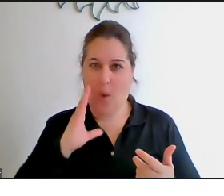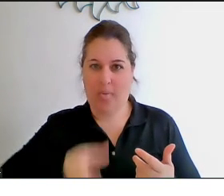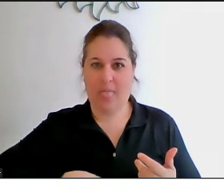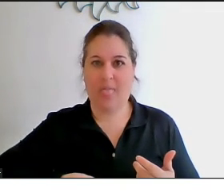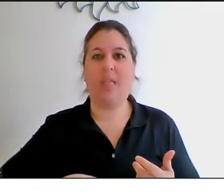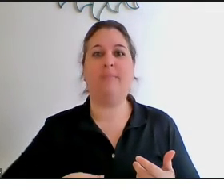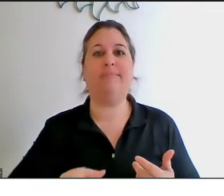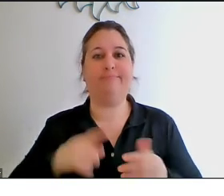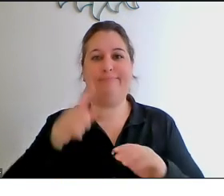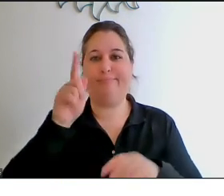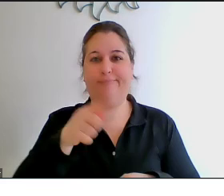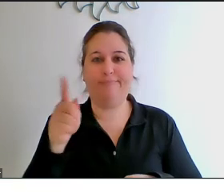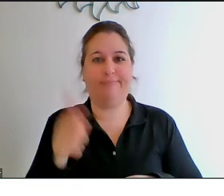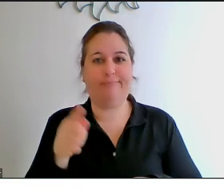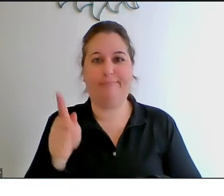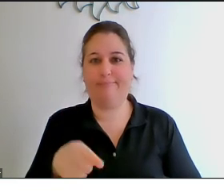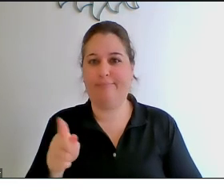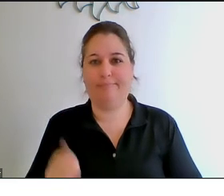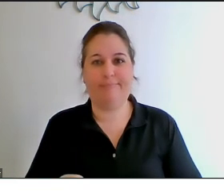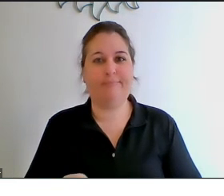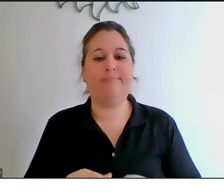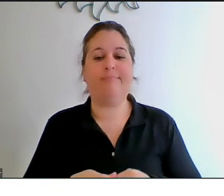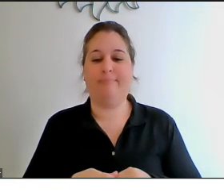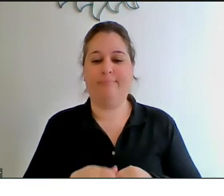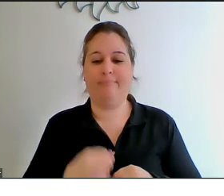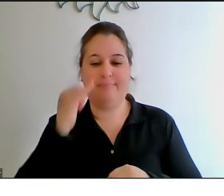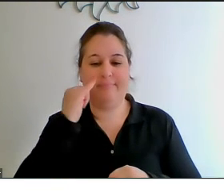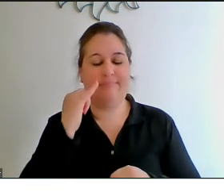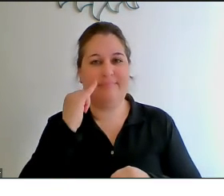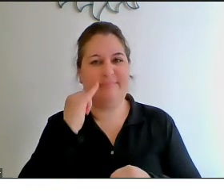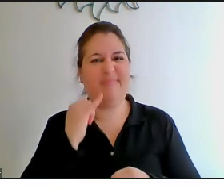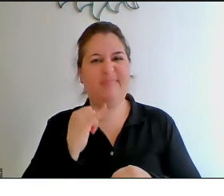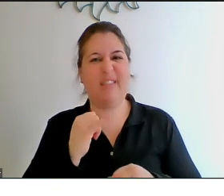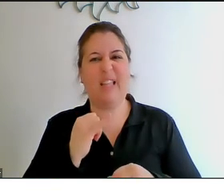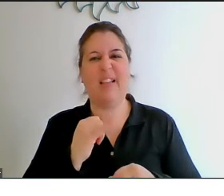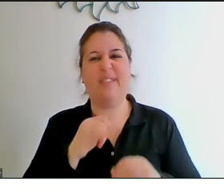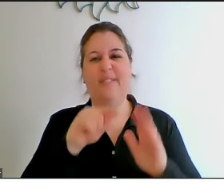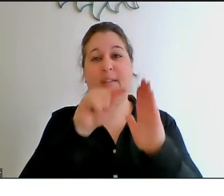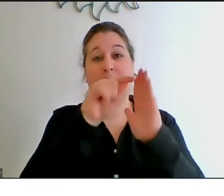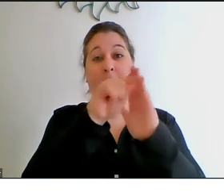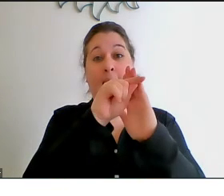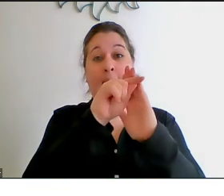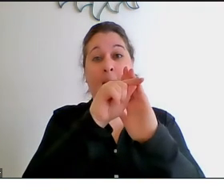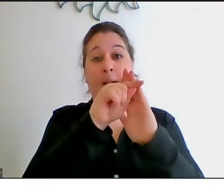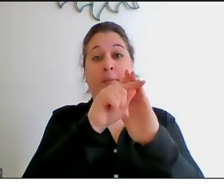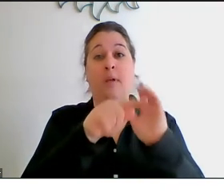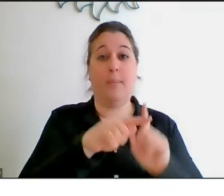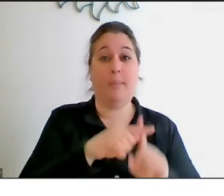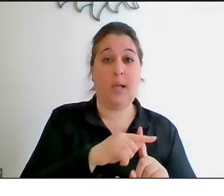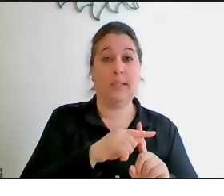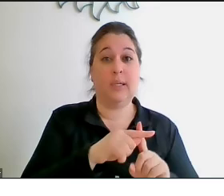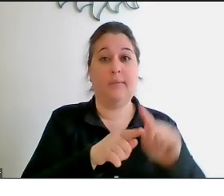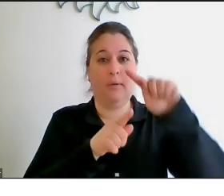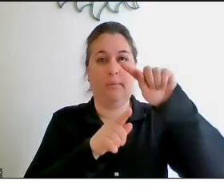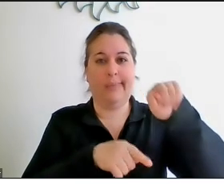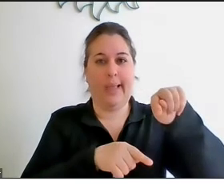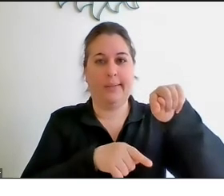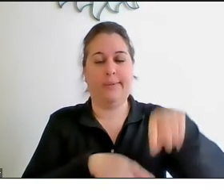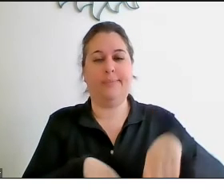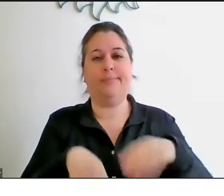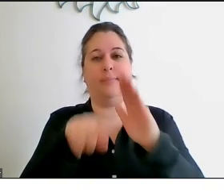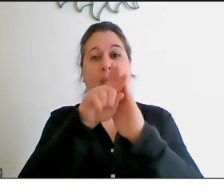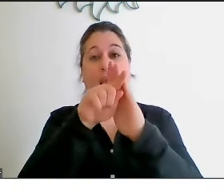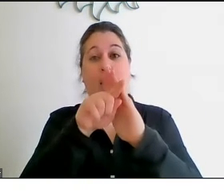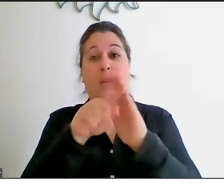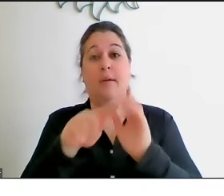0. So that's exactly what I'm going to do. Cancel, cancel, cancel. So cancel the opposites.